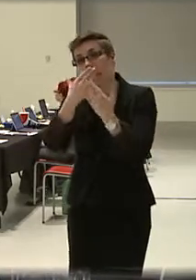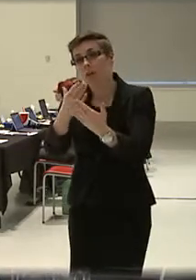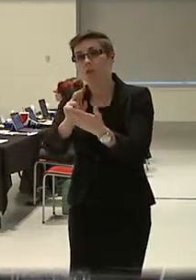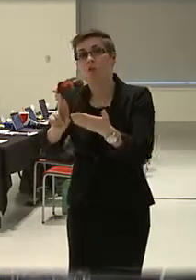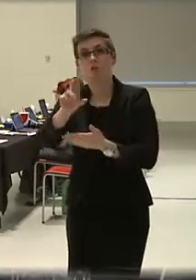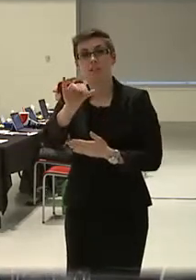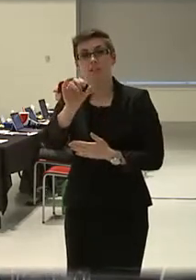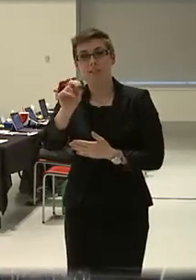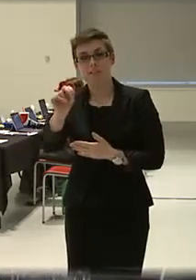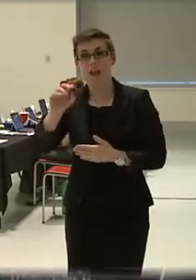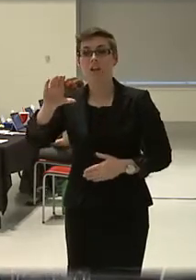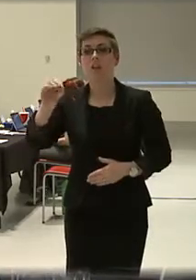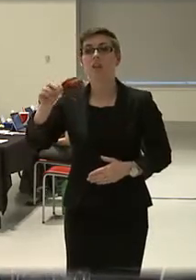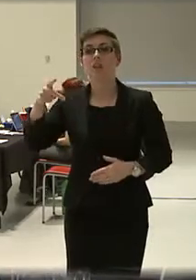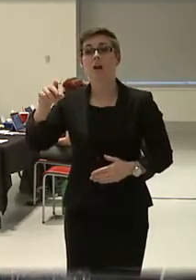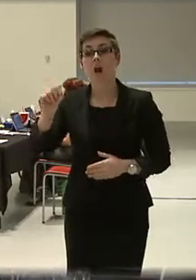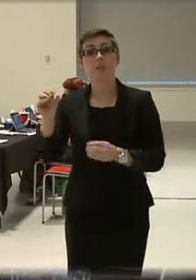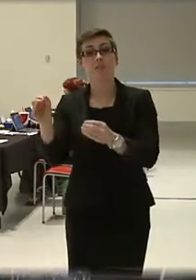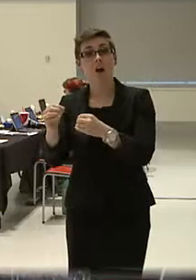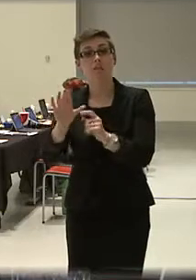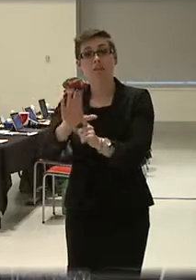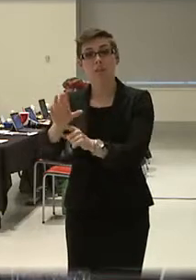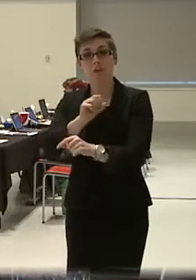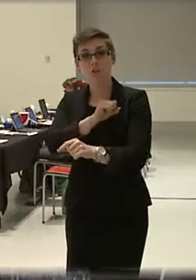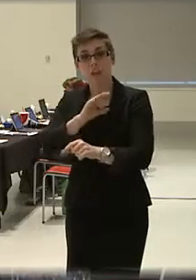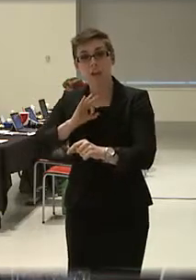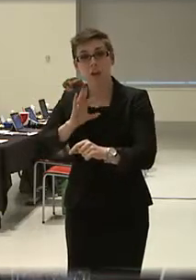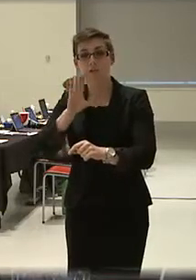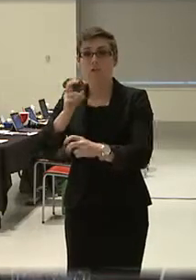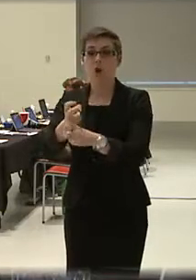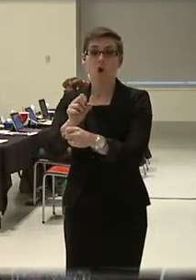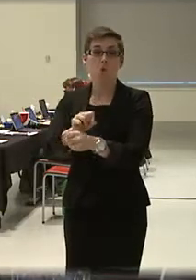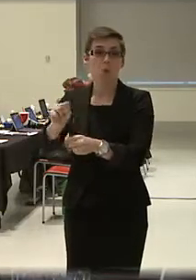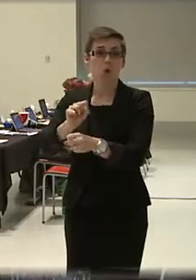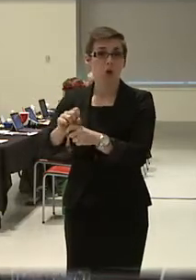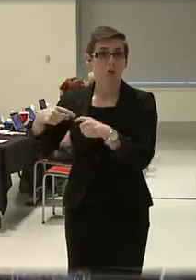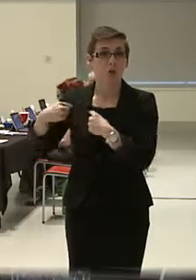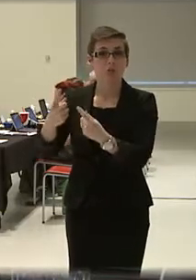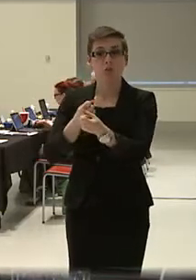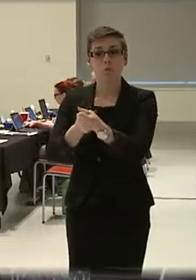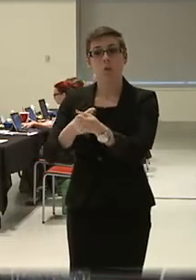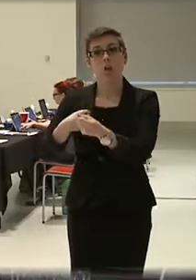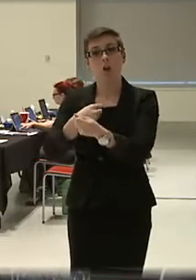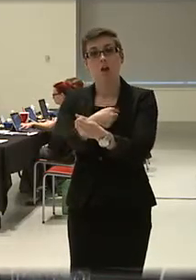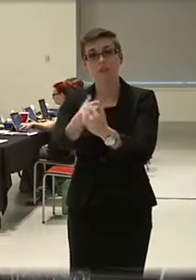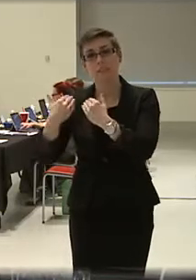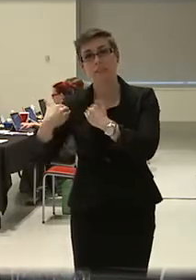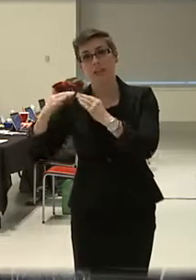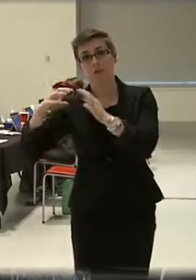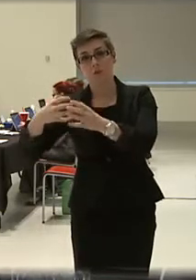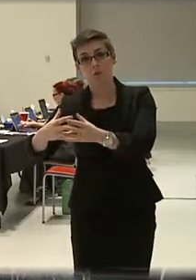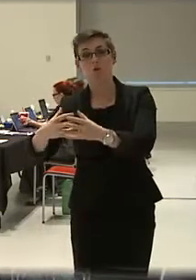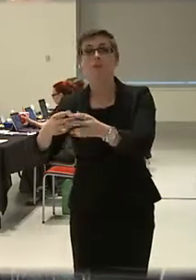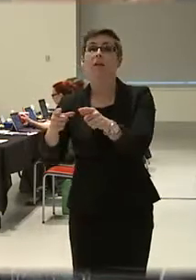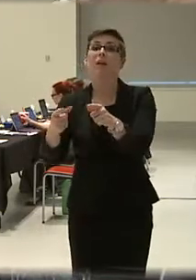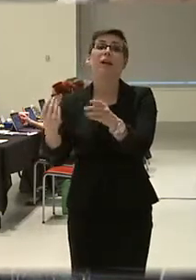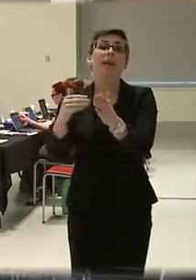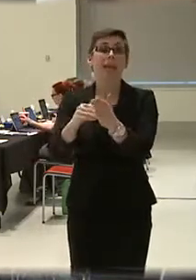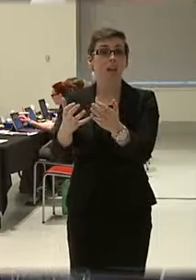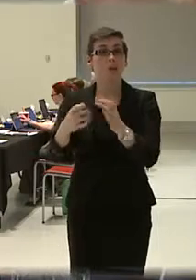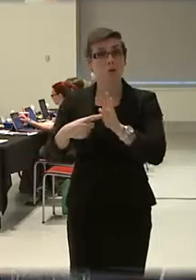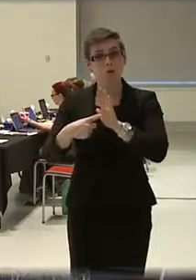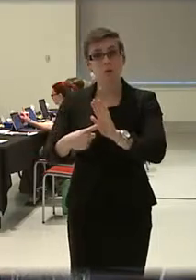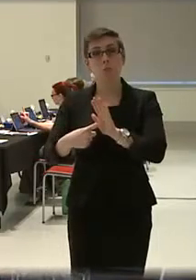COPS office and their staff for their hard work in support of us on the task force. Once again, I want to point